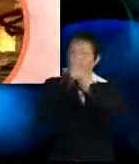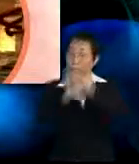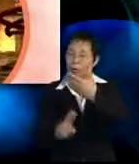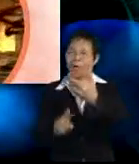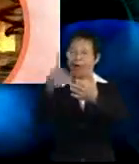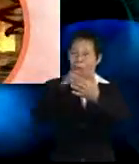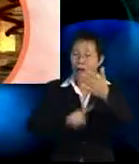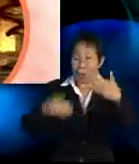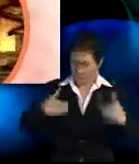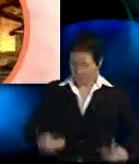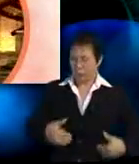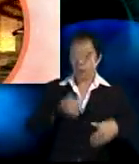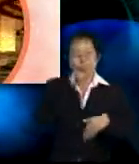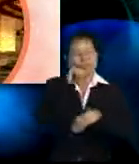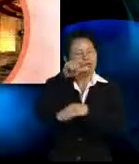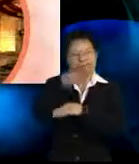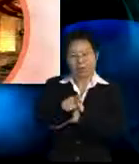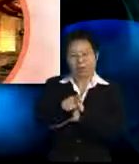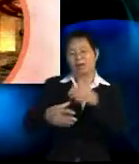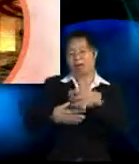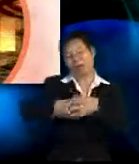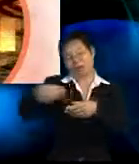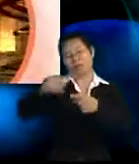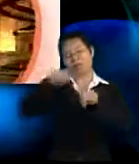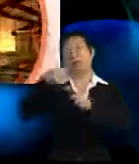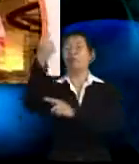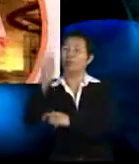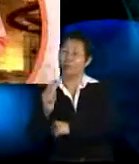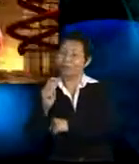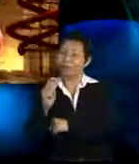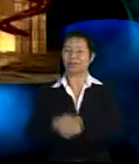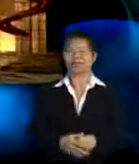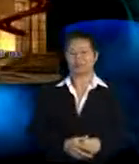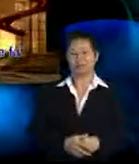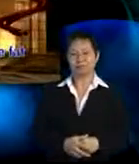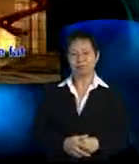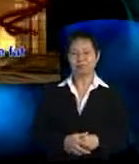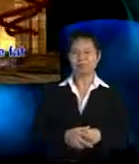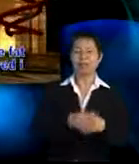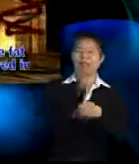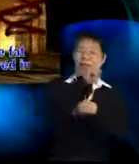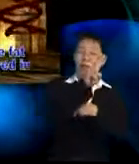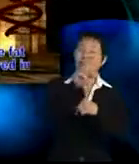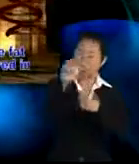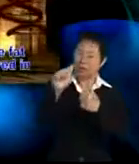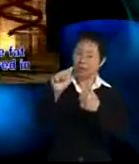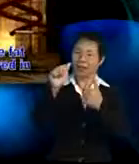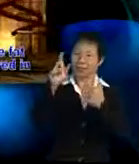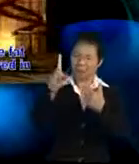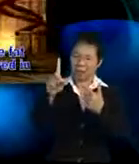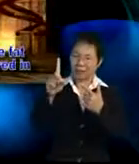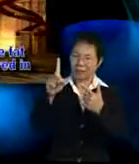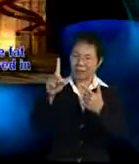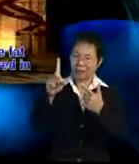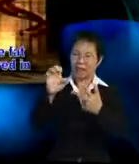and whatever your body doesn't use comes out when you urinate. Vitamin A, D,